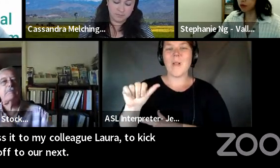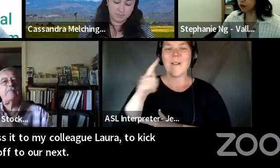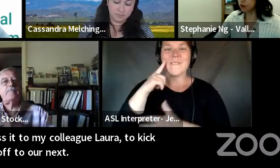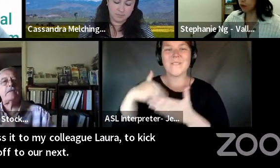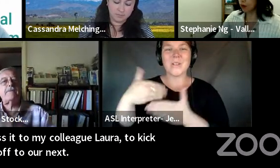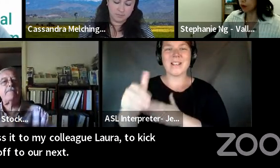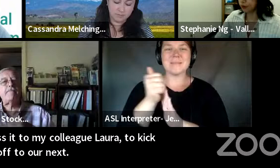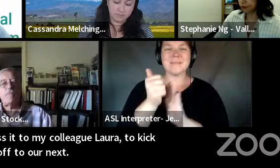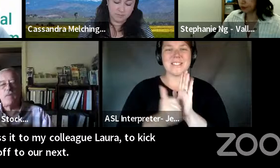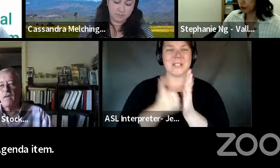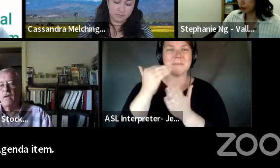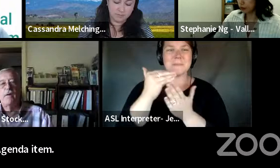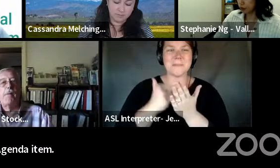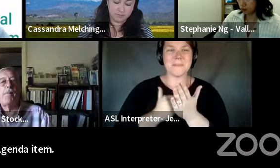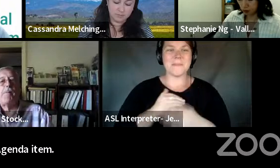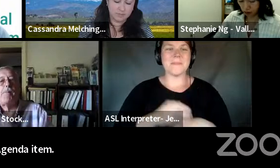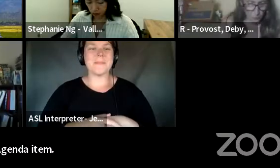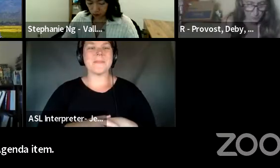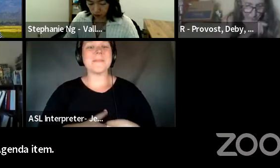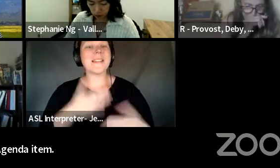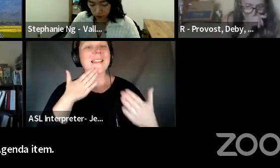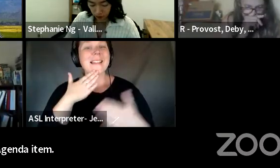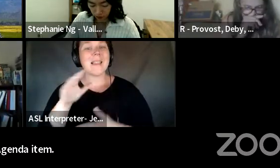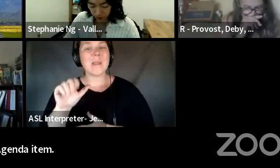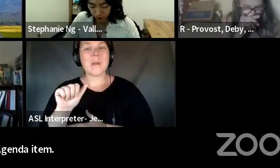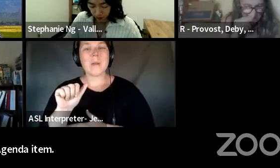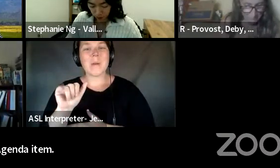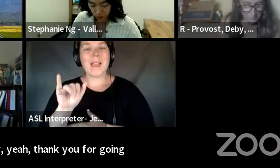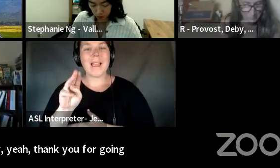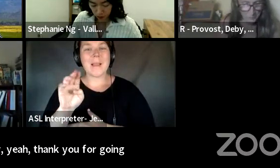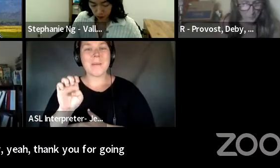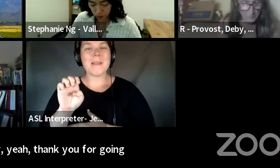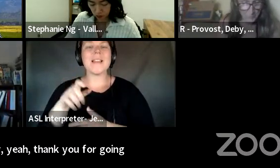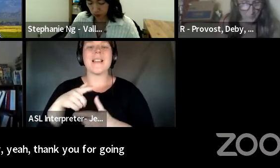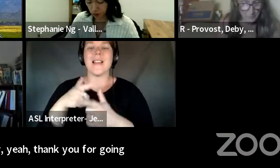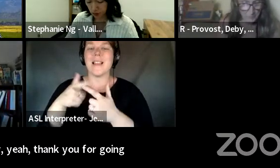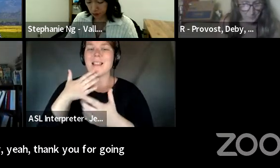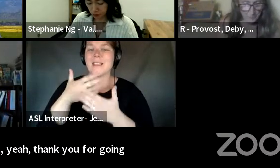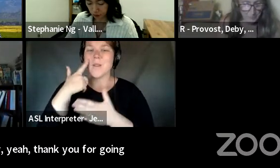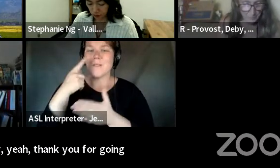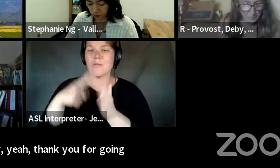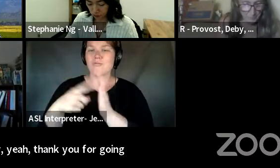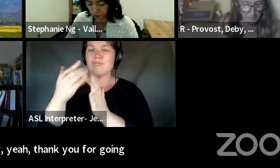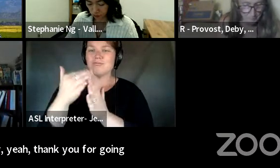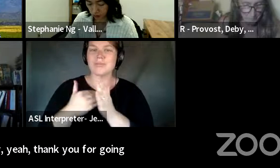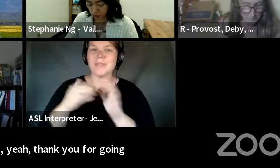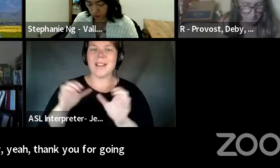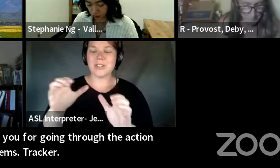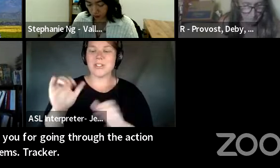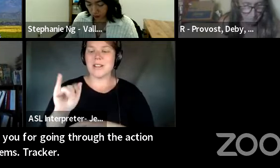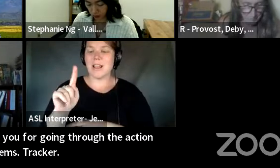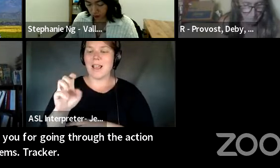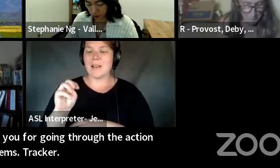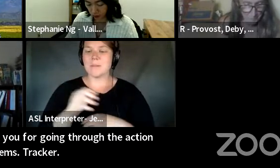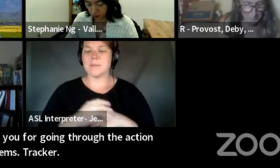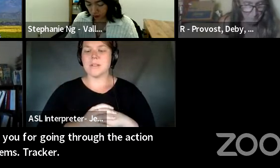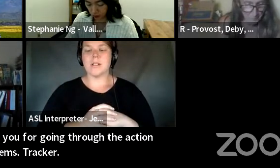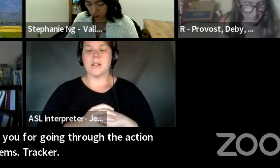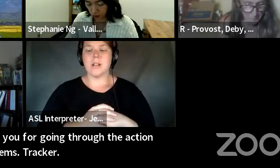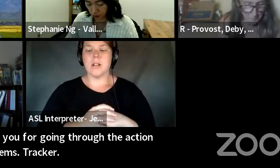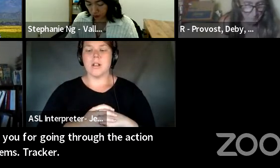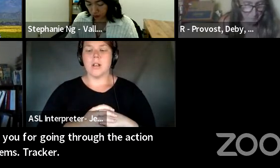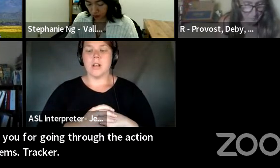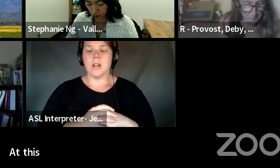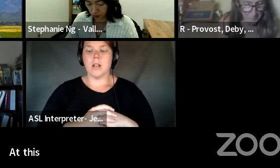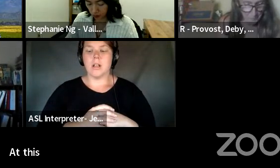Thank you, Amy. Yeah, thank you, Rocio, for going through the action items tracker. At this time, we're going to be transitioning